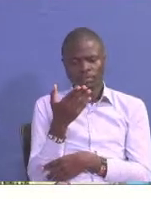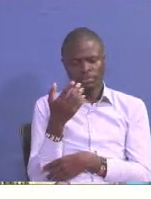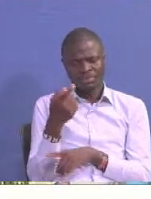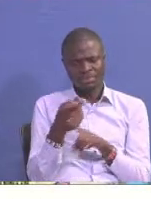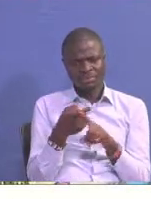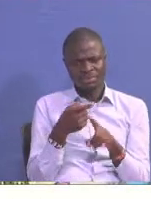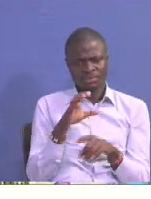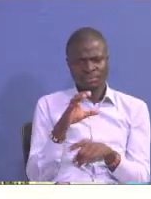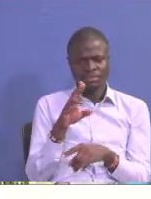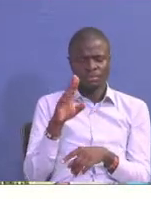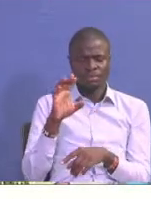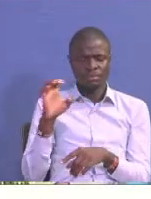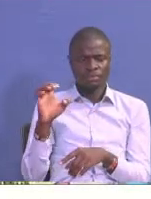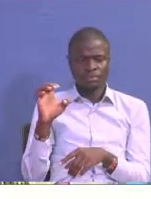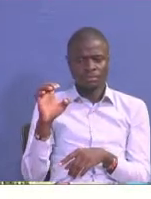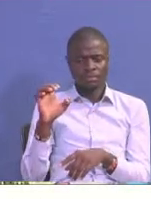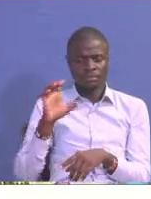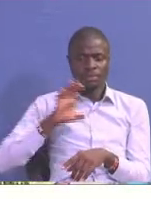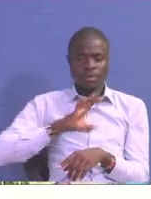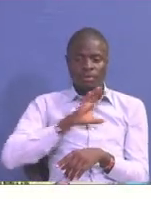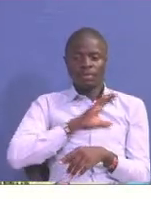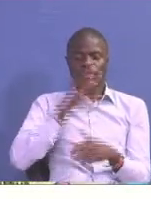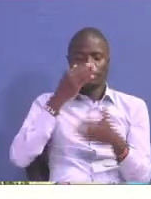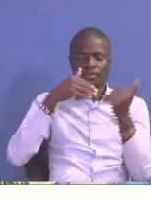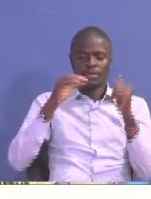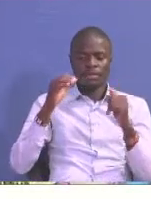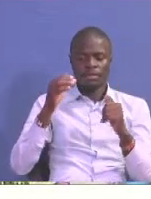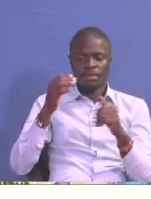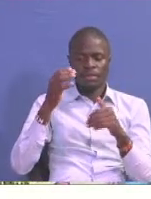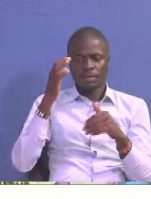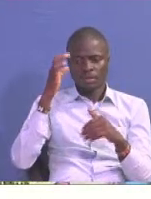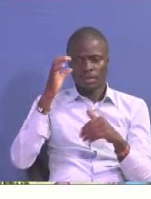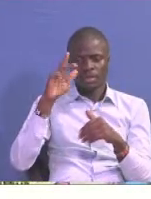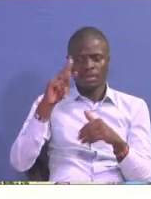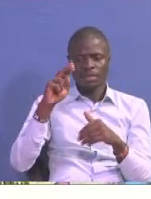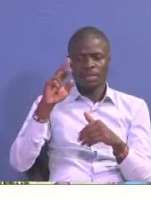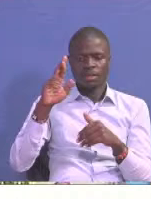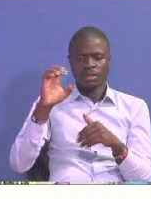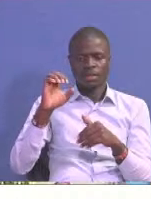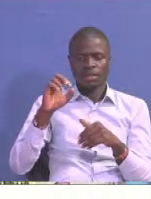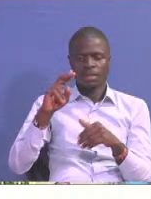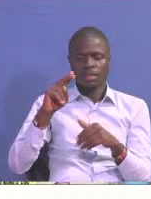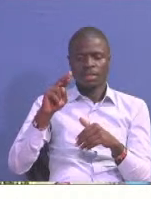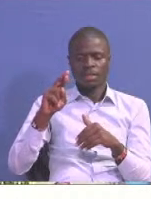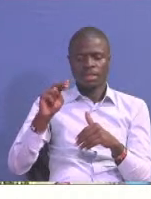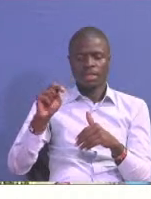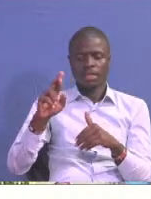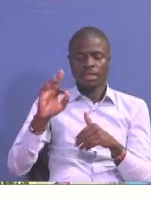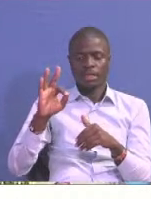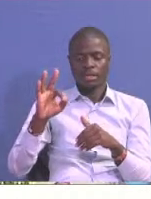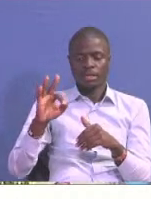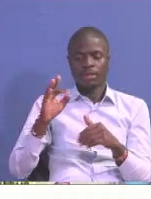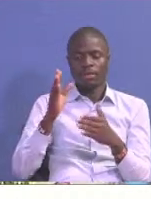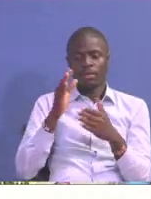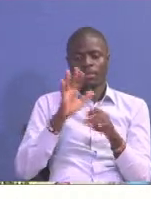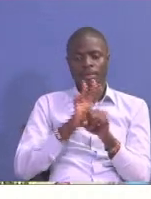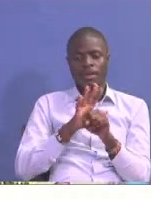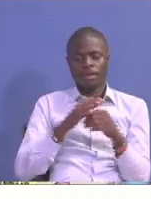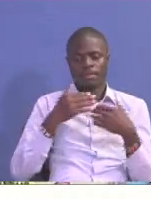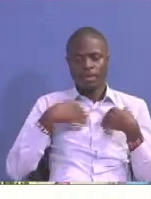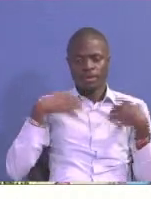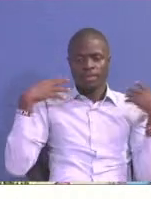from CUE, Commission for University Education, HELB, Kenya, NRF, and many of them have been participating